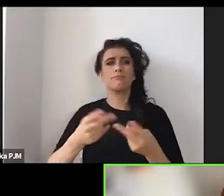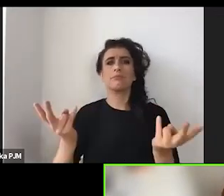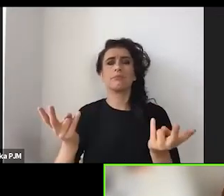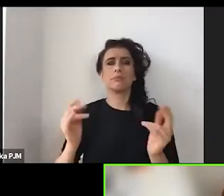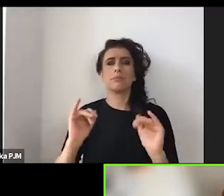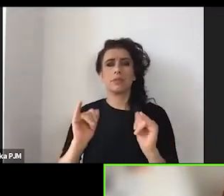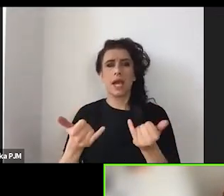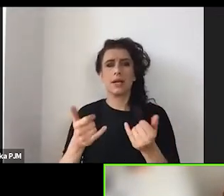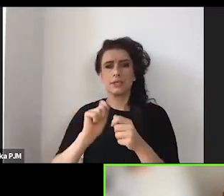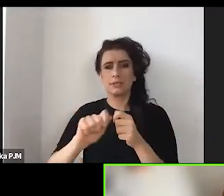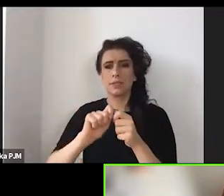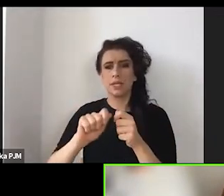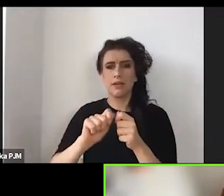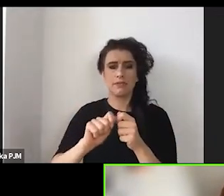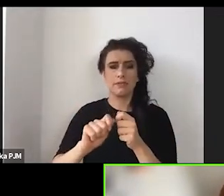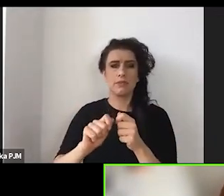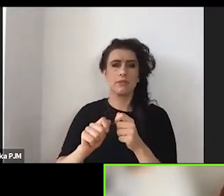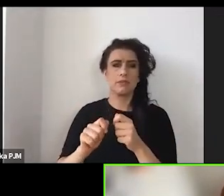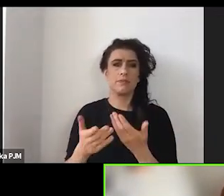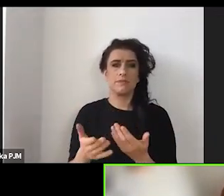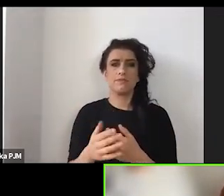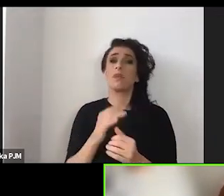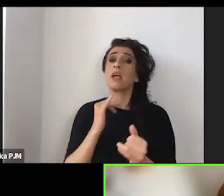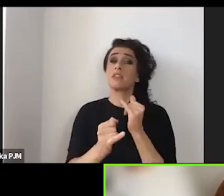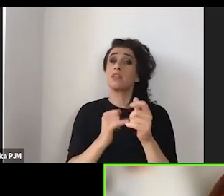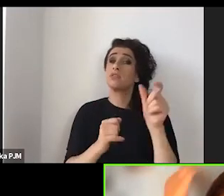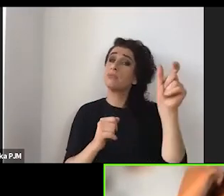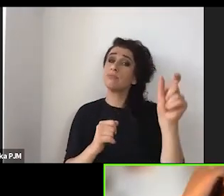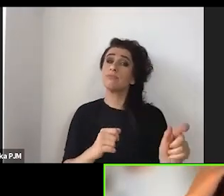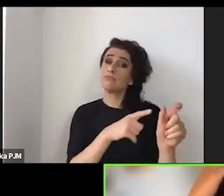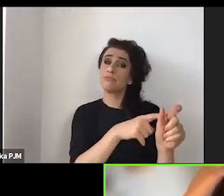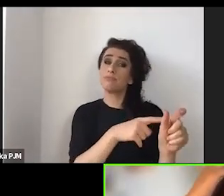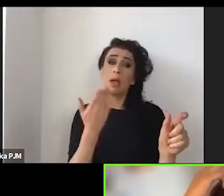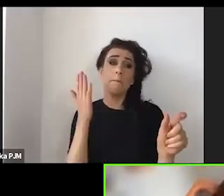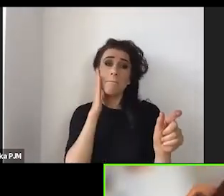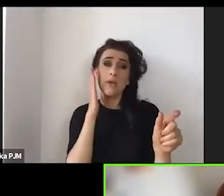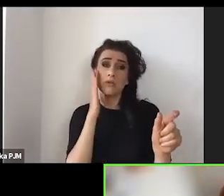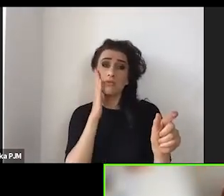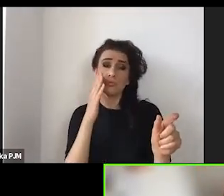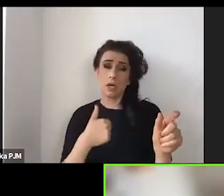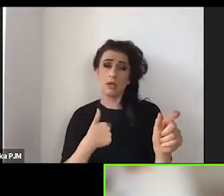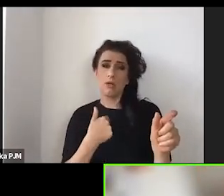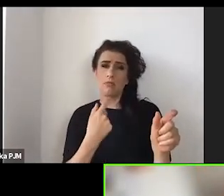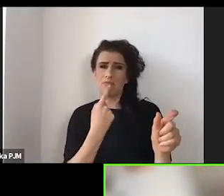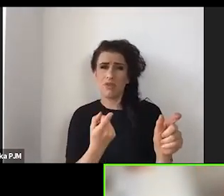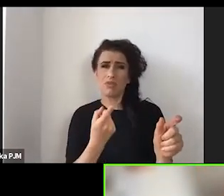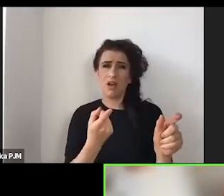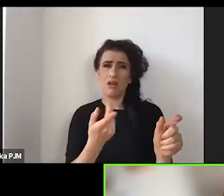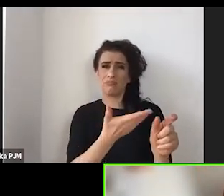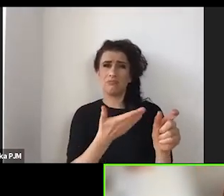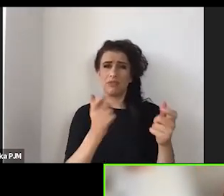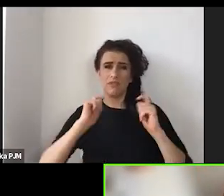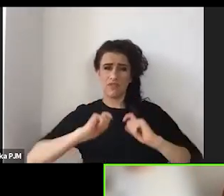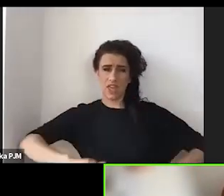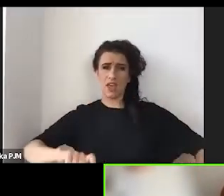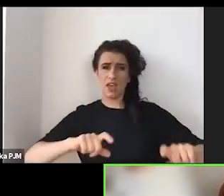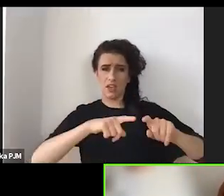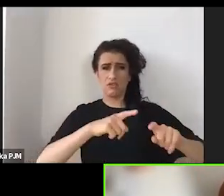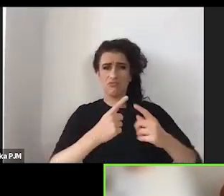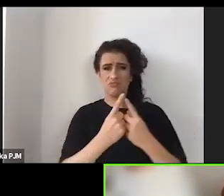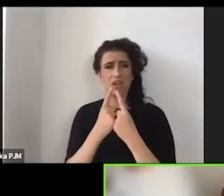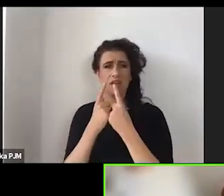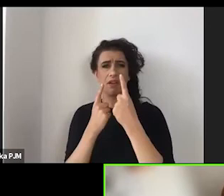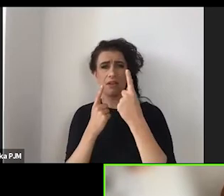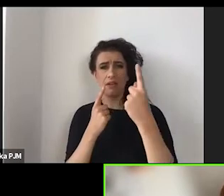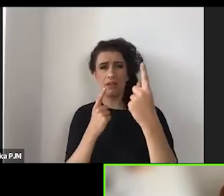area and you have no access to internet, or just very few access to data